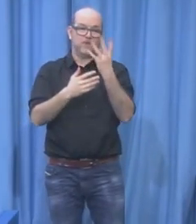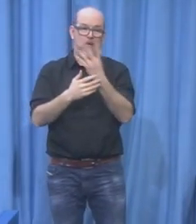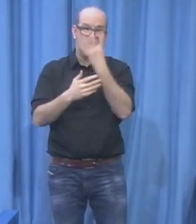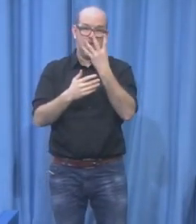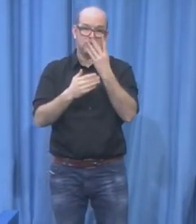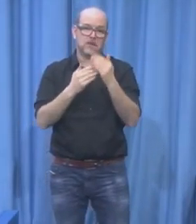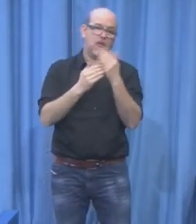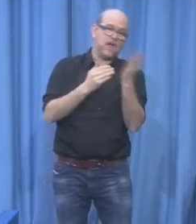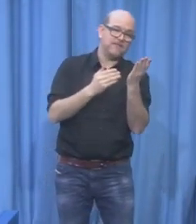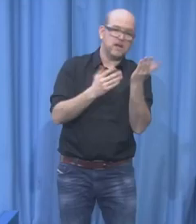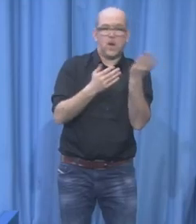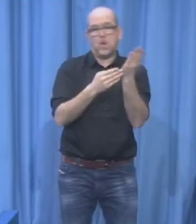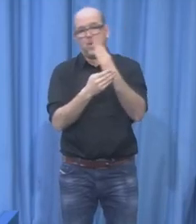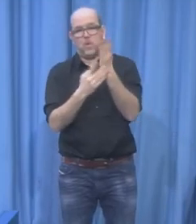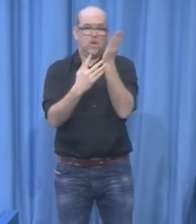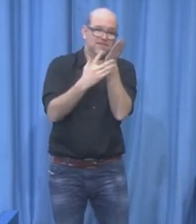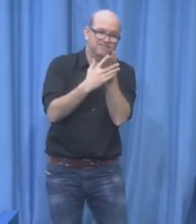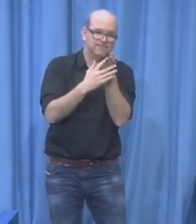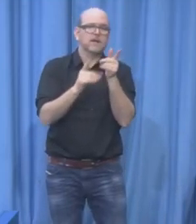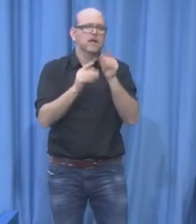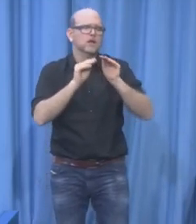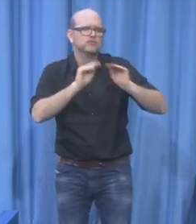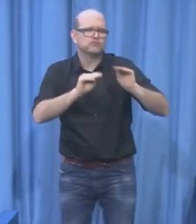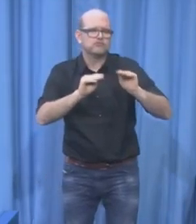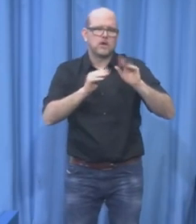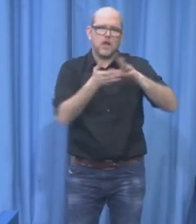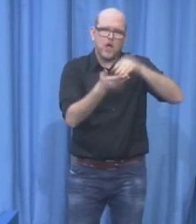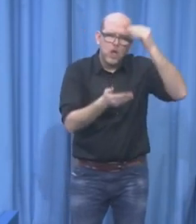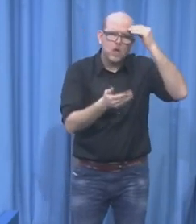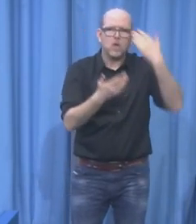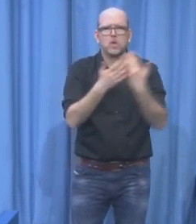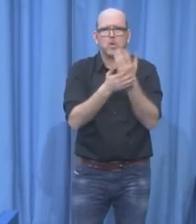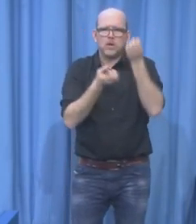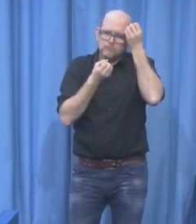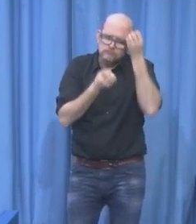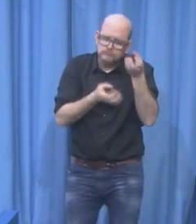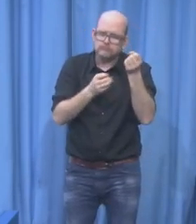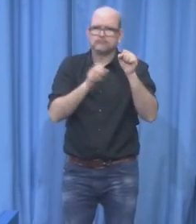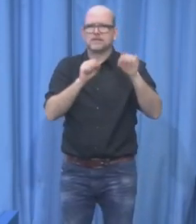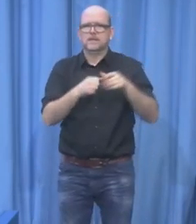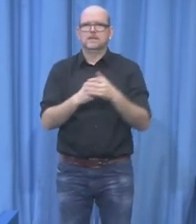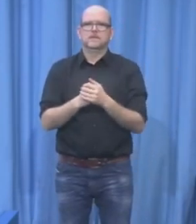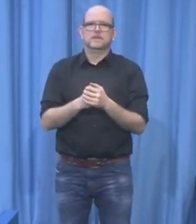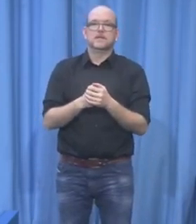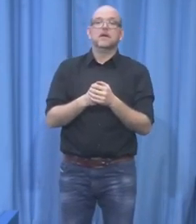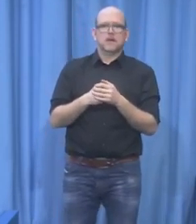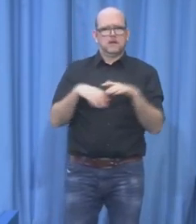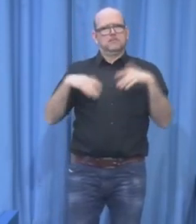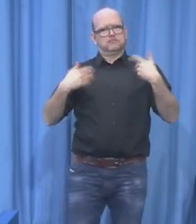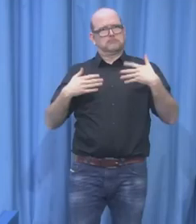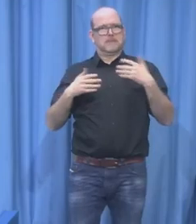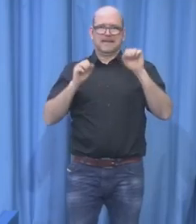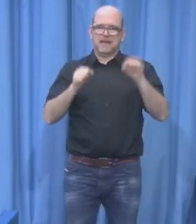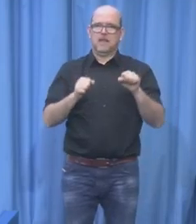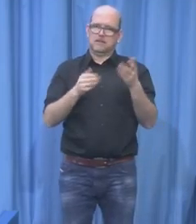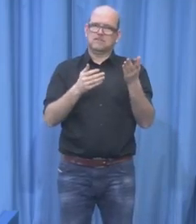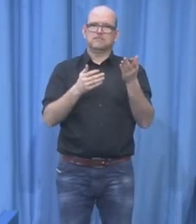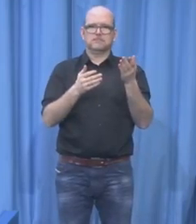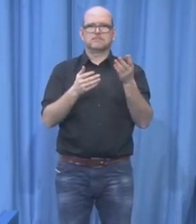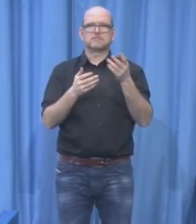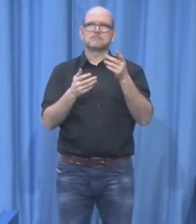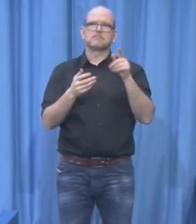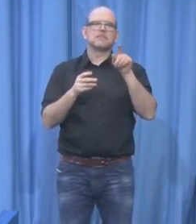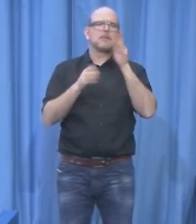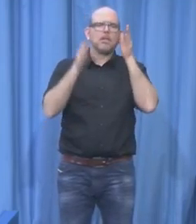until this point not got involved with people with intellectual disabilities. So this is a huge jump forward for us in the country, and we're hoping that this is something